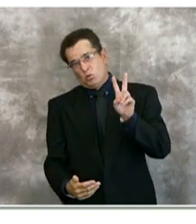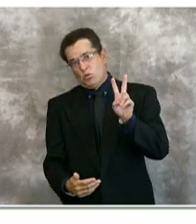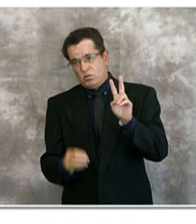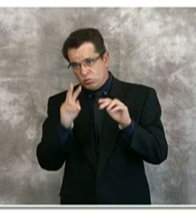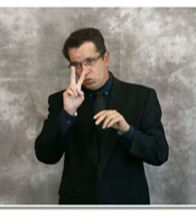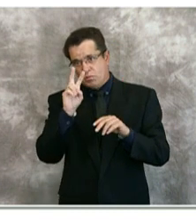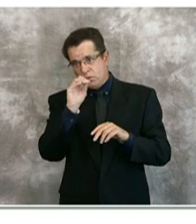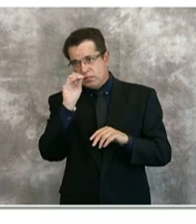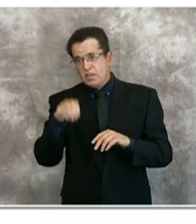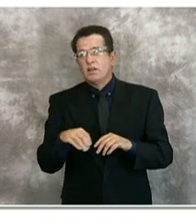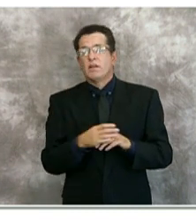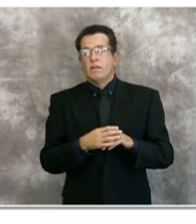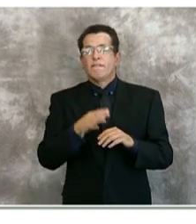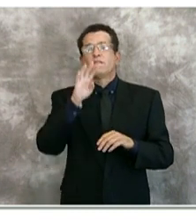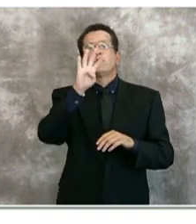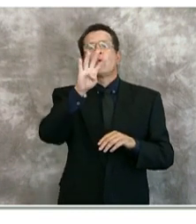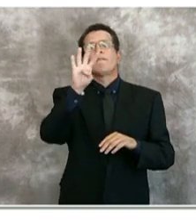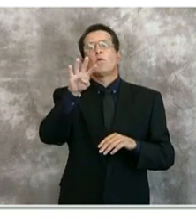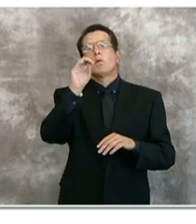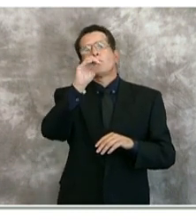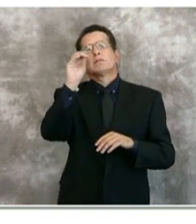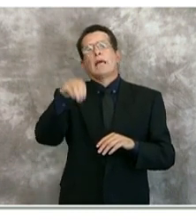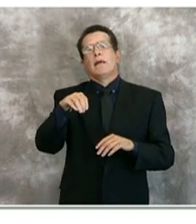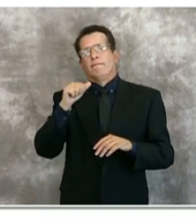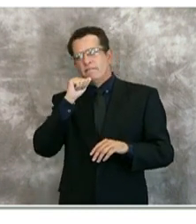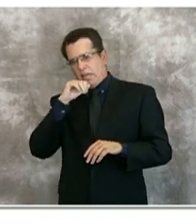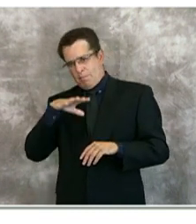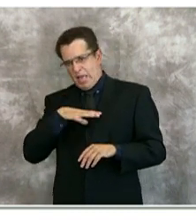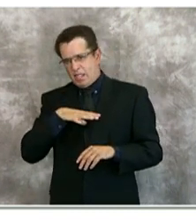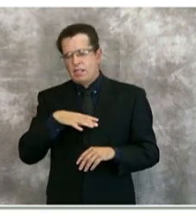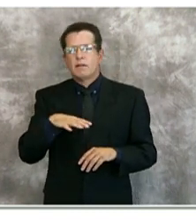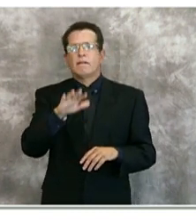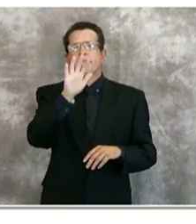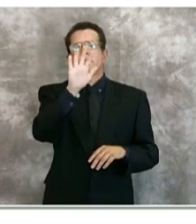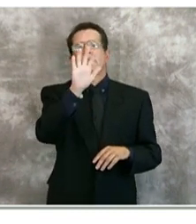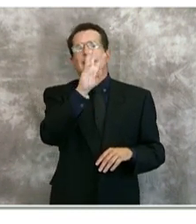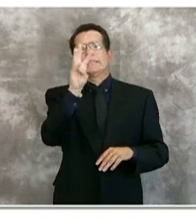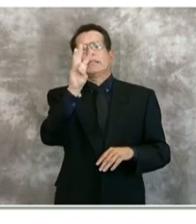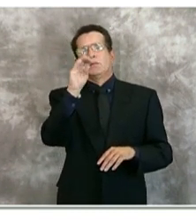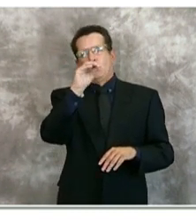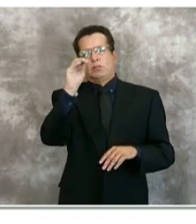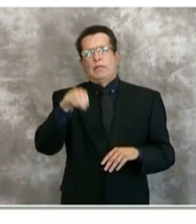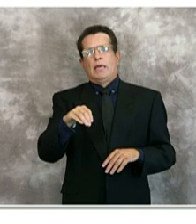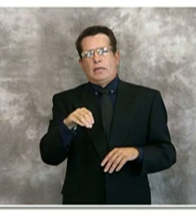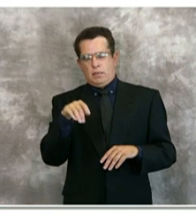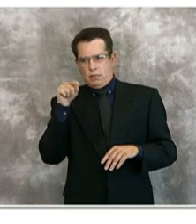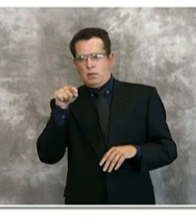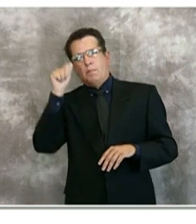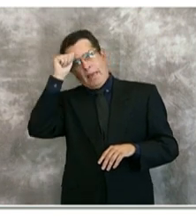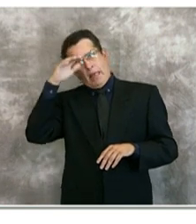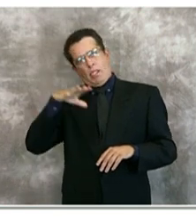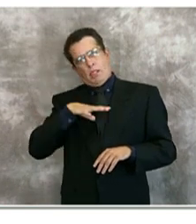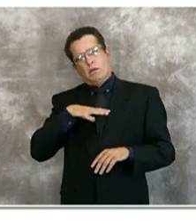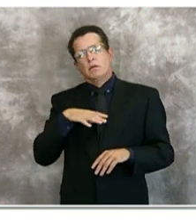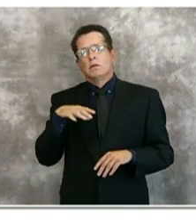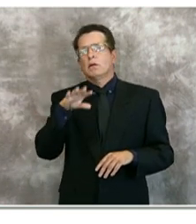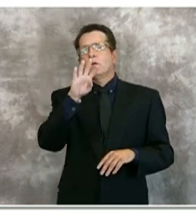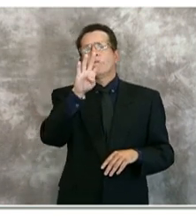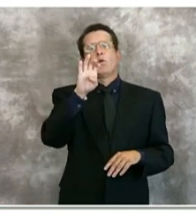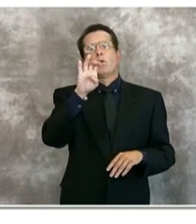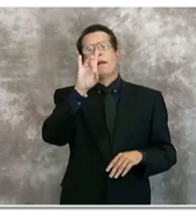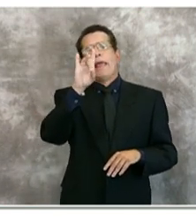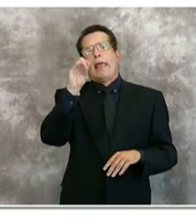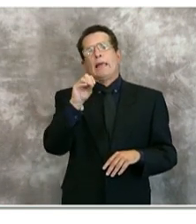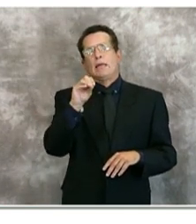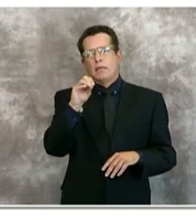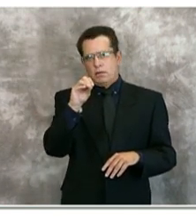224, or 44%, were female, 56%, or 281, were male, and